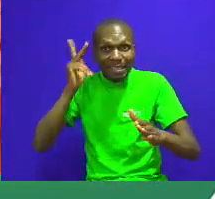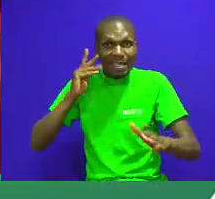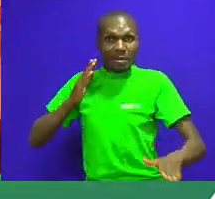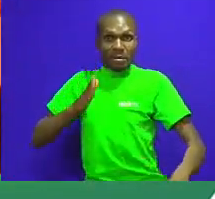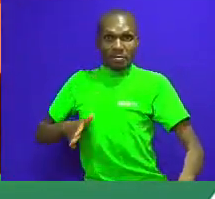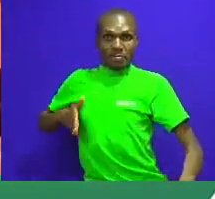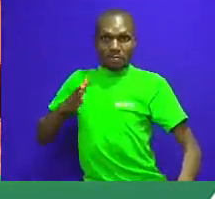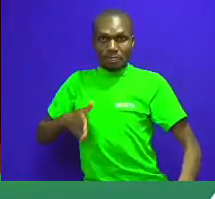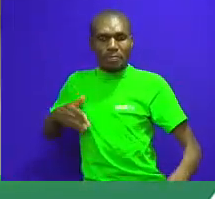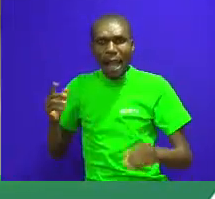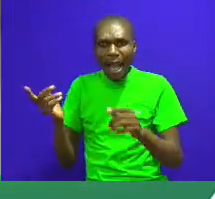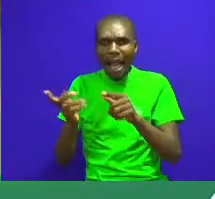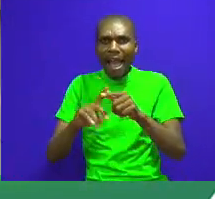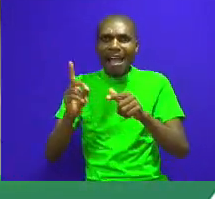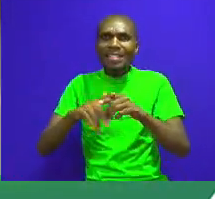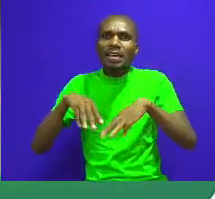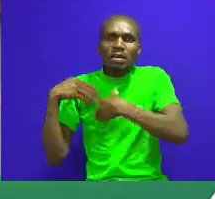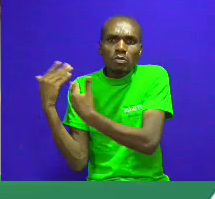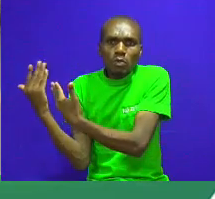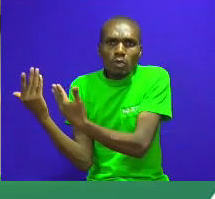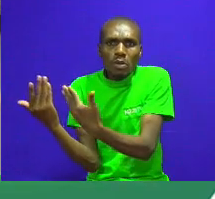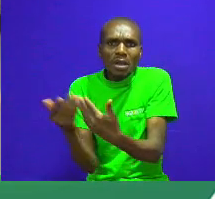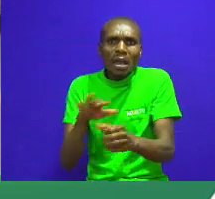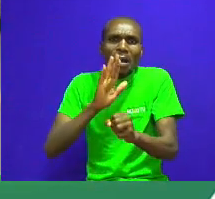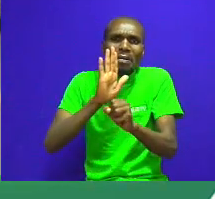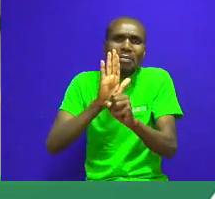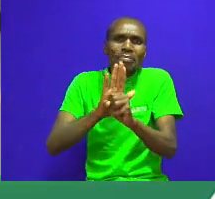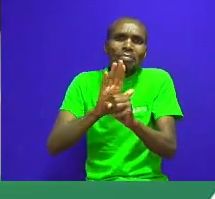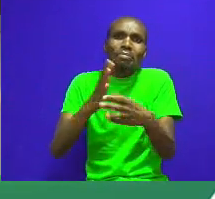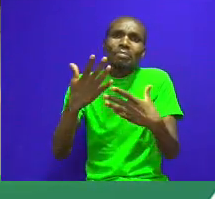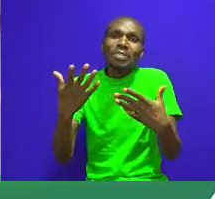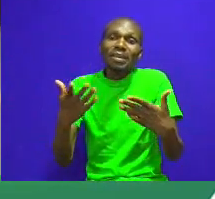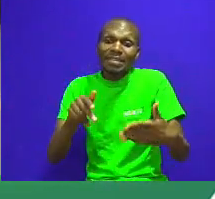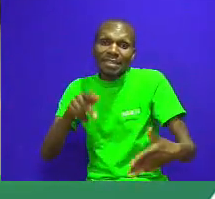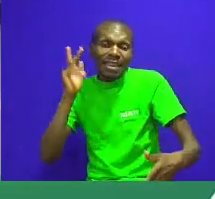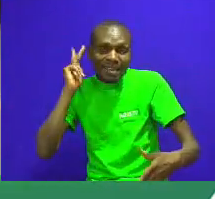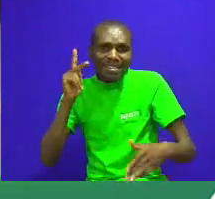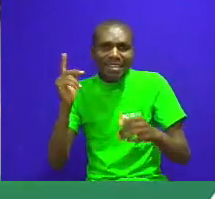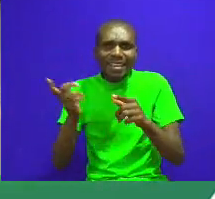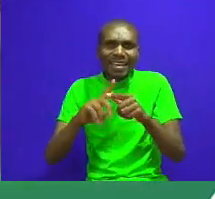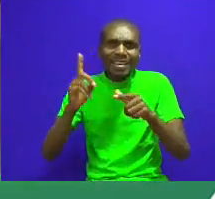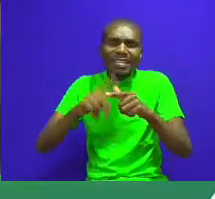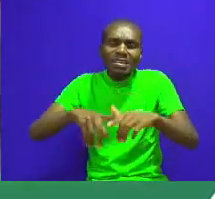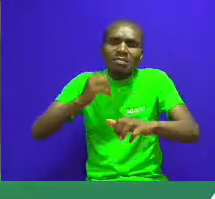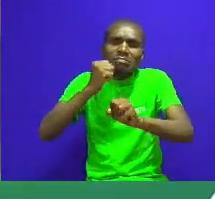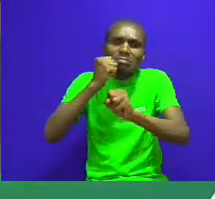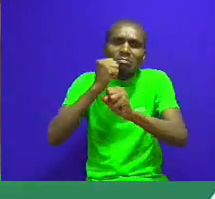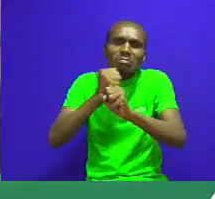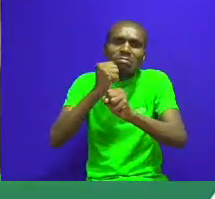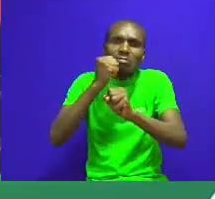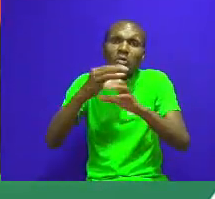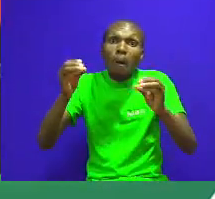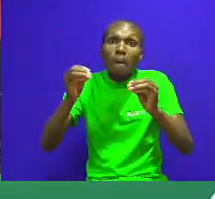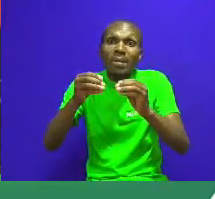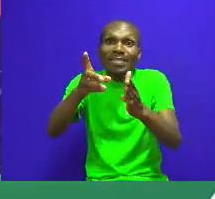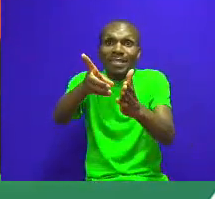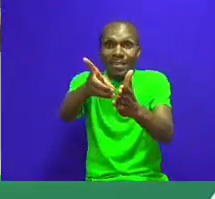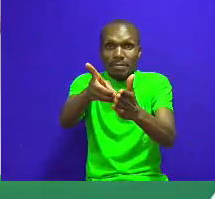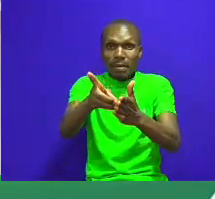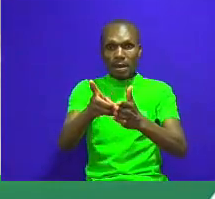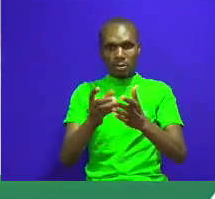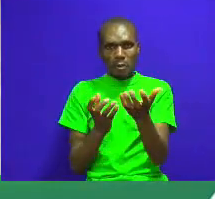Mall, nigo kora rente gati ebintu ebinge anga sumo Gusii, iliko nyarago ikirania uko gania kwa